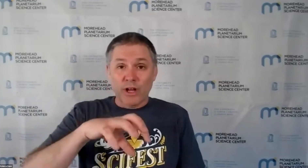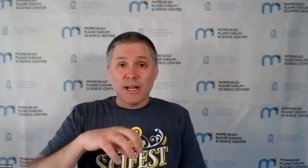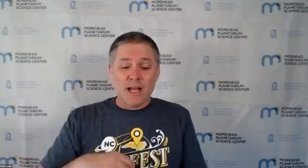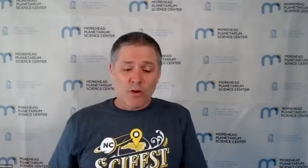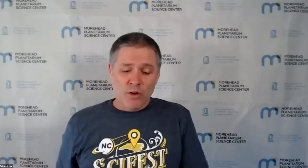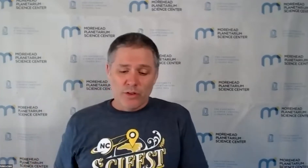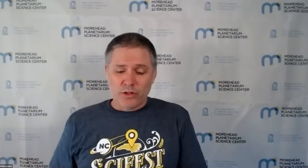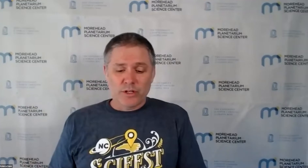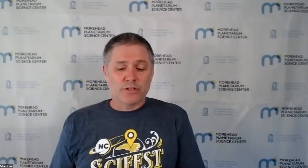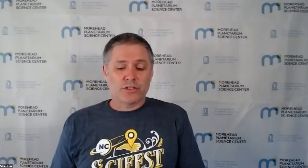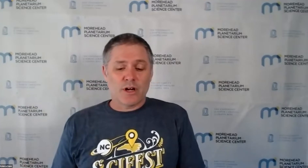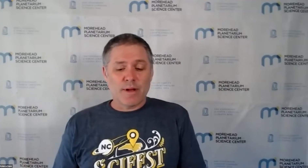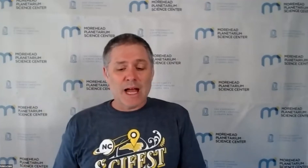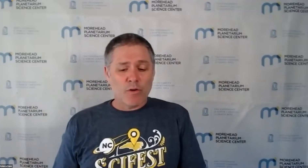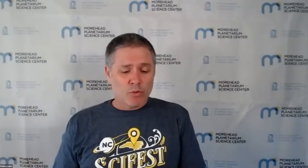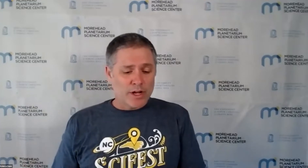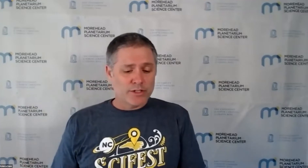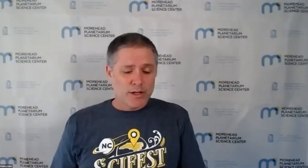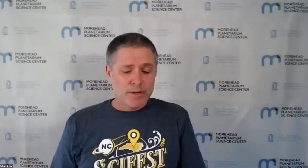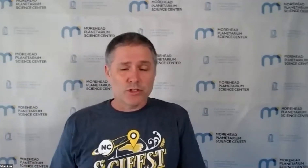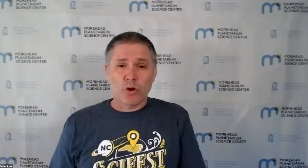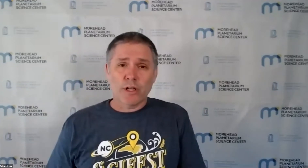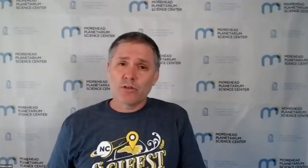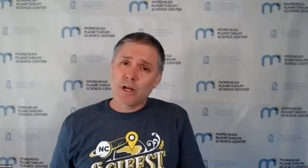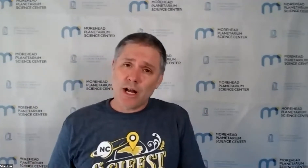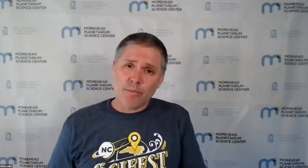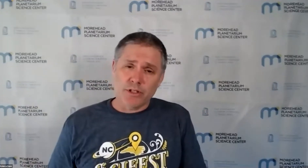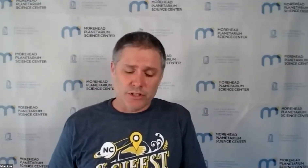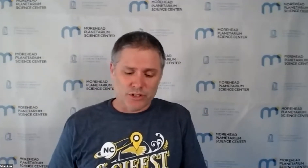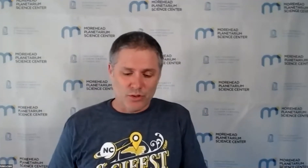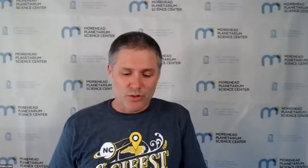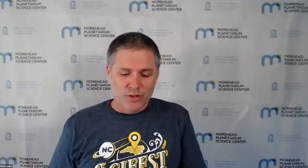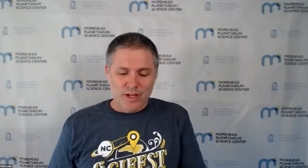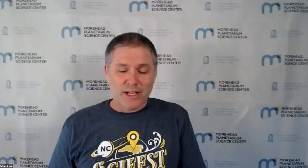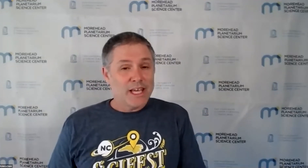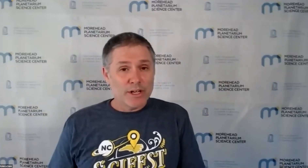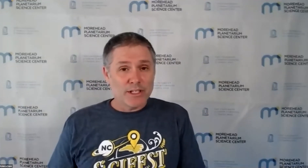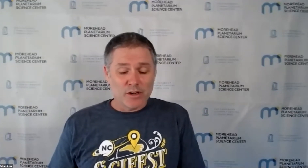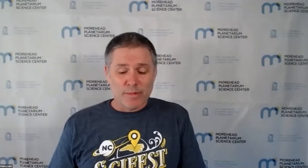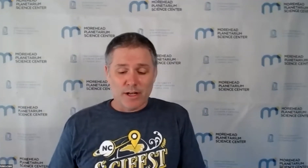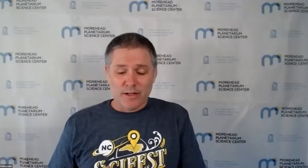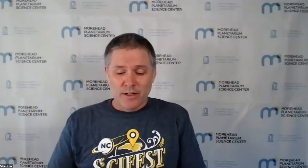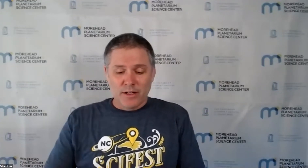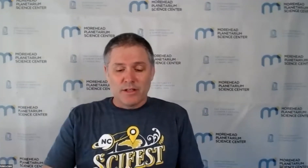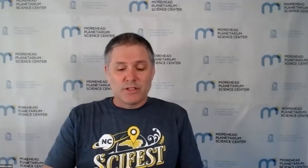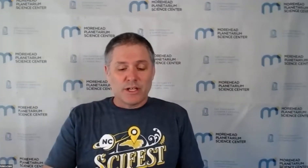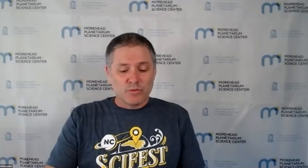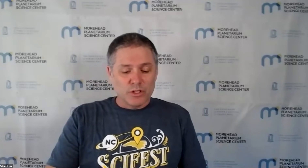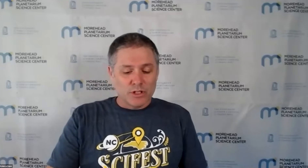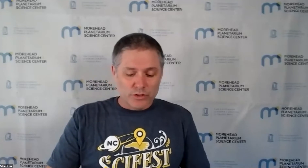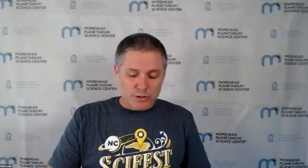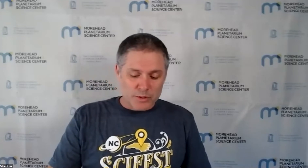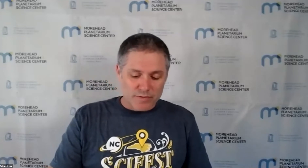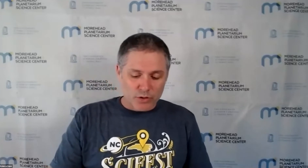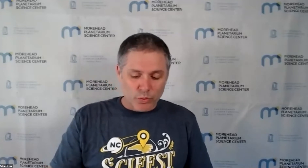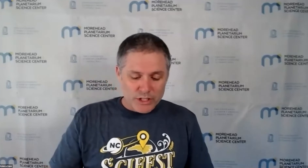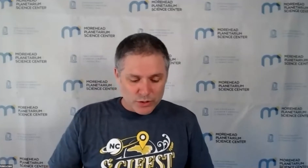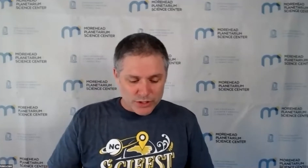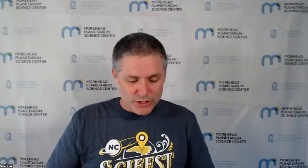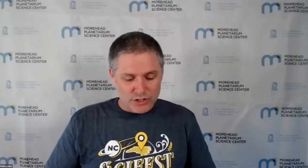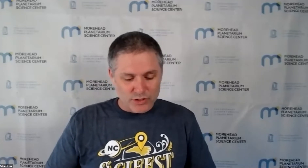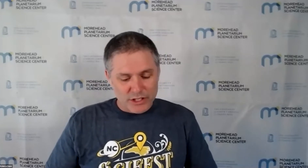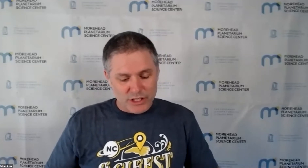so right now, they're going to describe how and why STEMIE is working to accomplish this goal. I can't wait to hear about it. The session will include